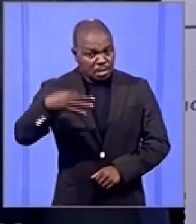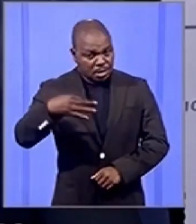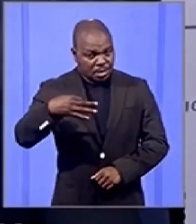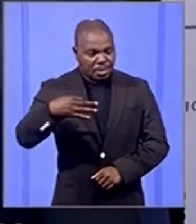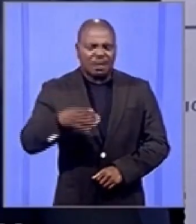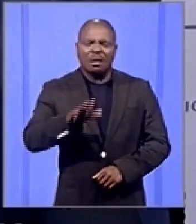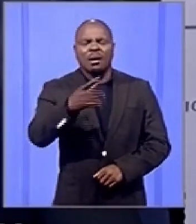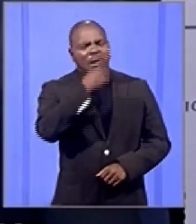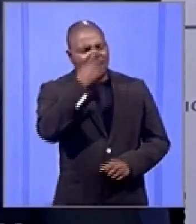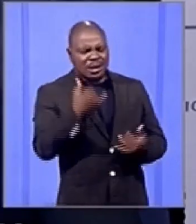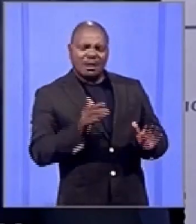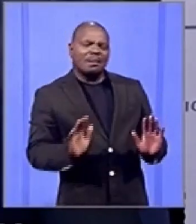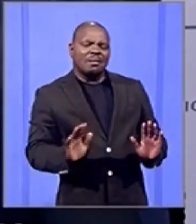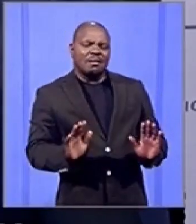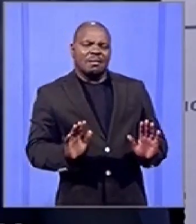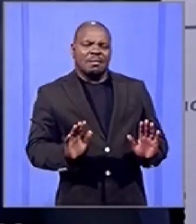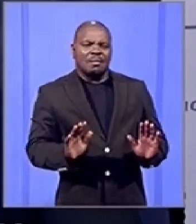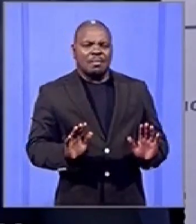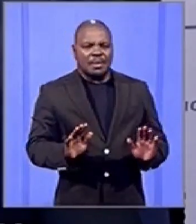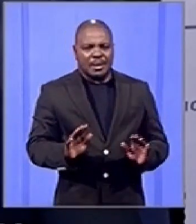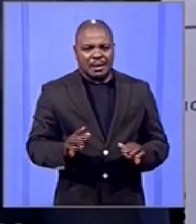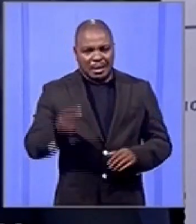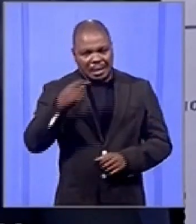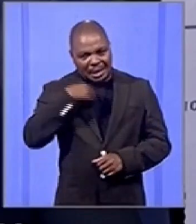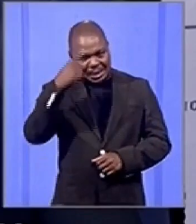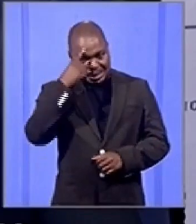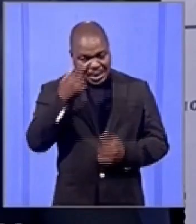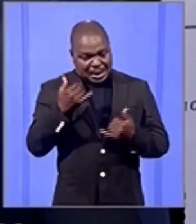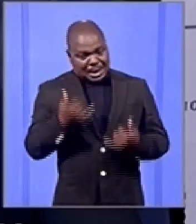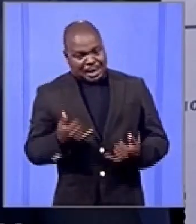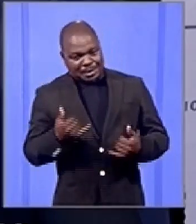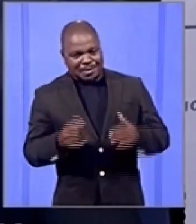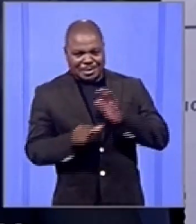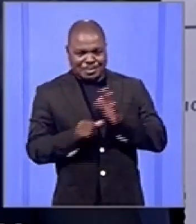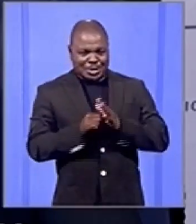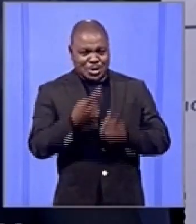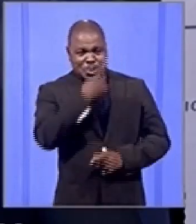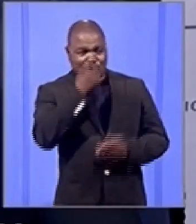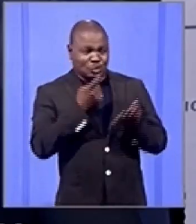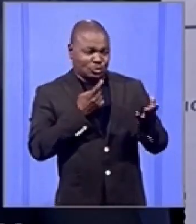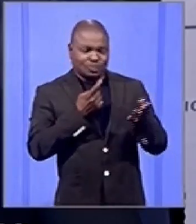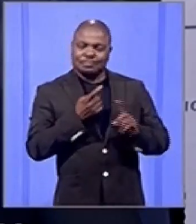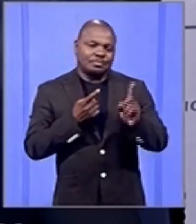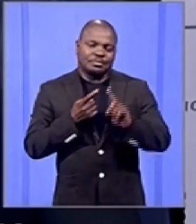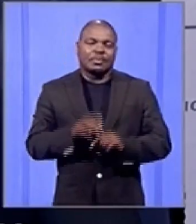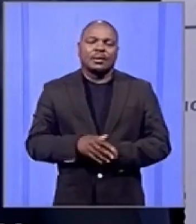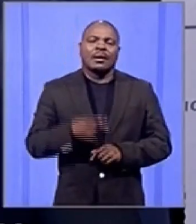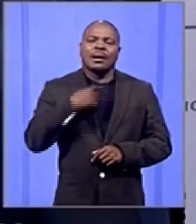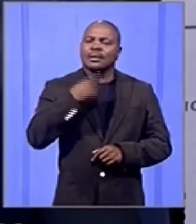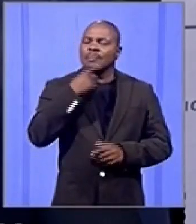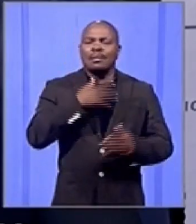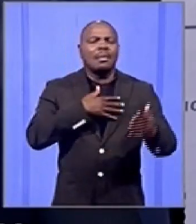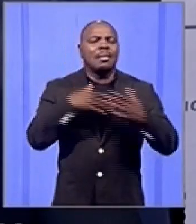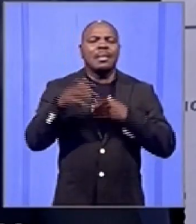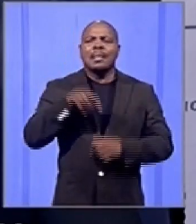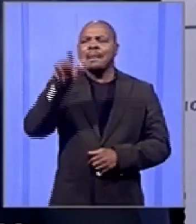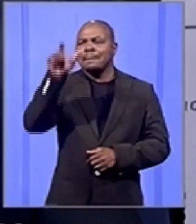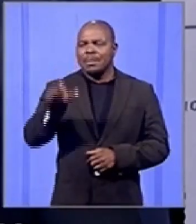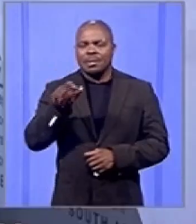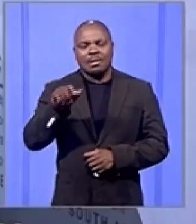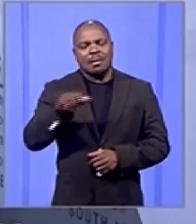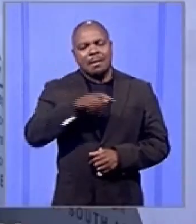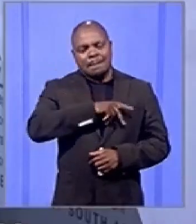question. I don't think that is an important question for now. Like I said, anybody can become a